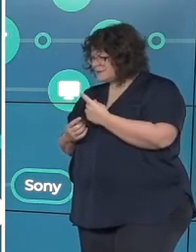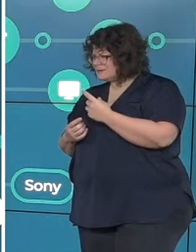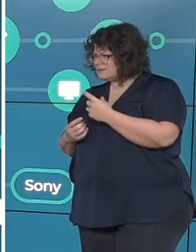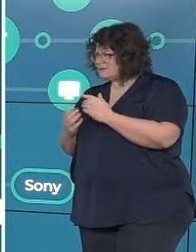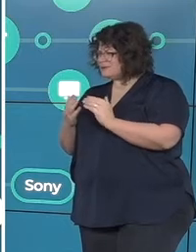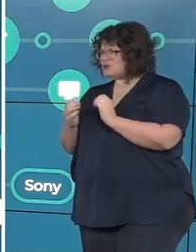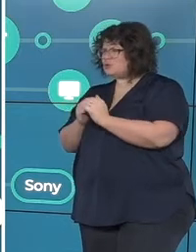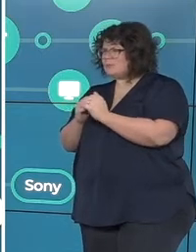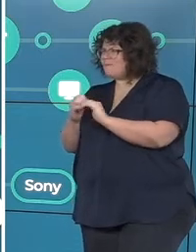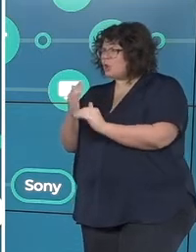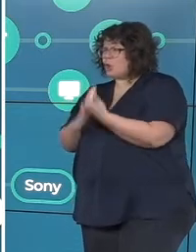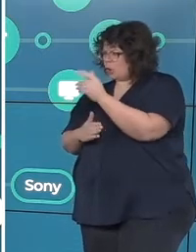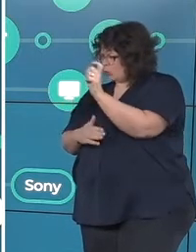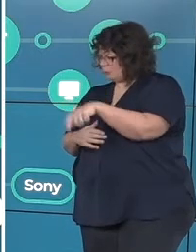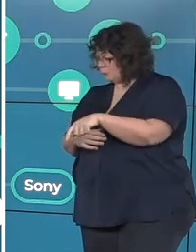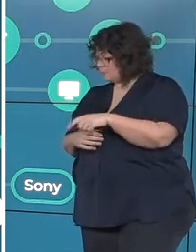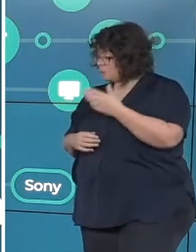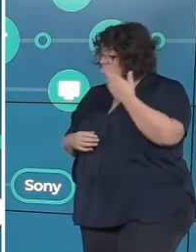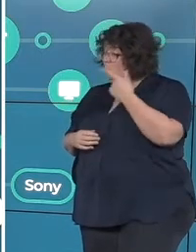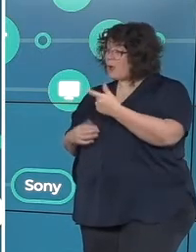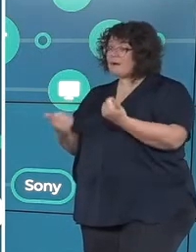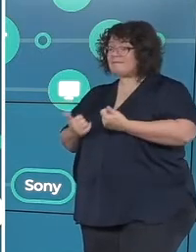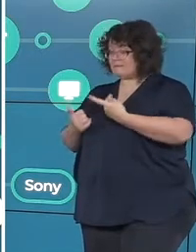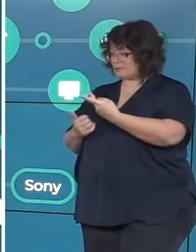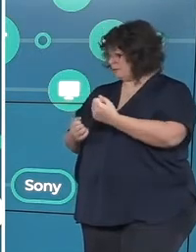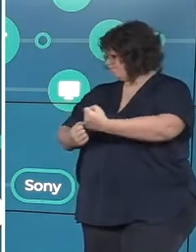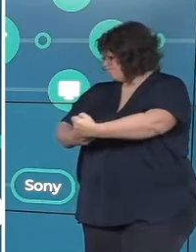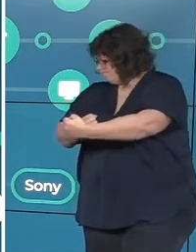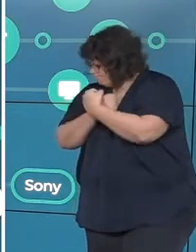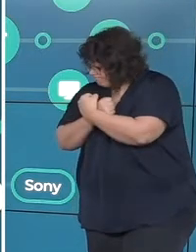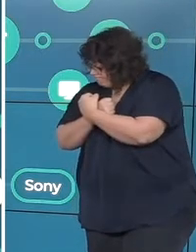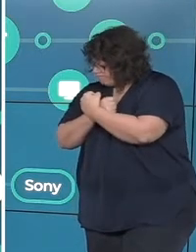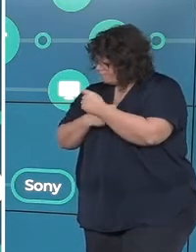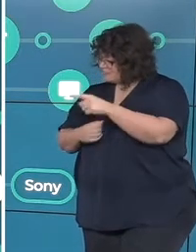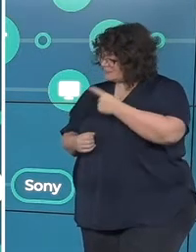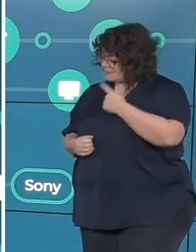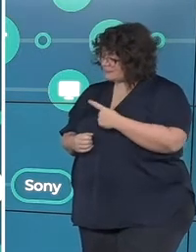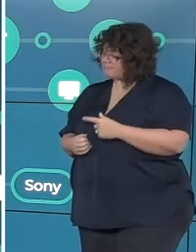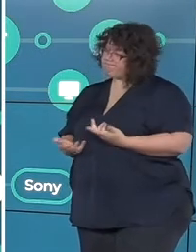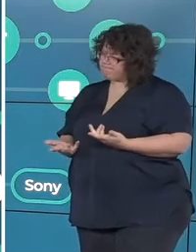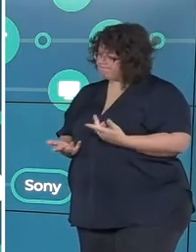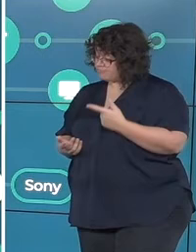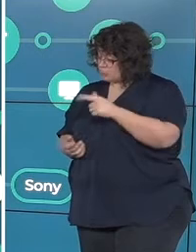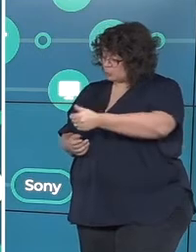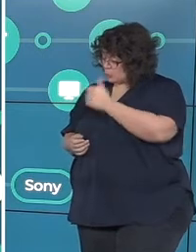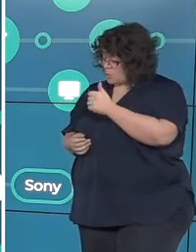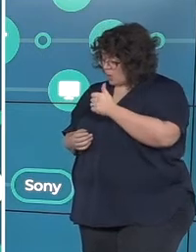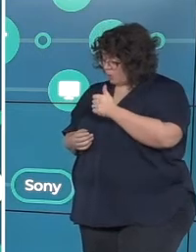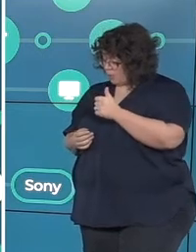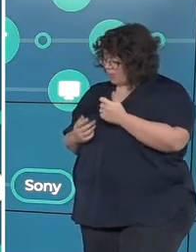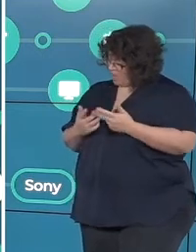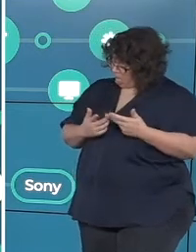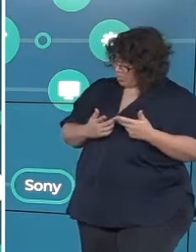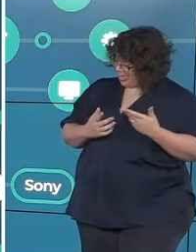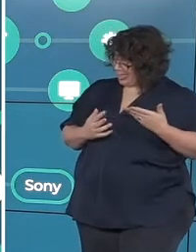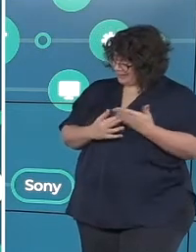are there other accessibility people out there? I had no idea this was a thing. And, he said, I want you to tell them